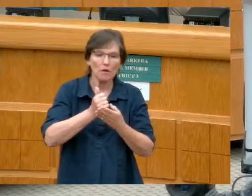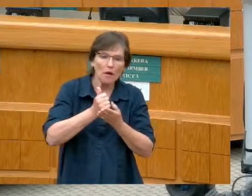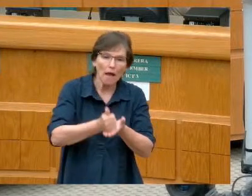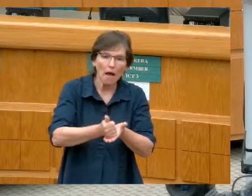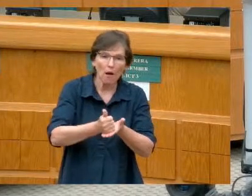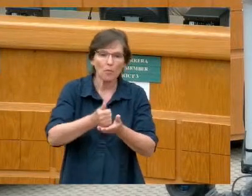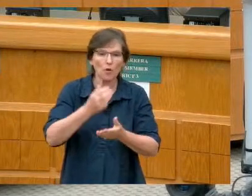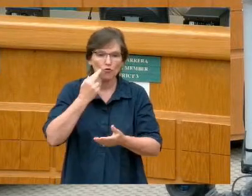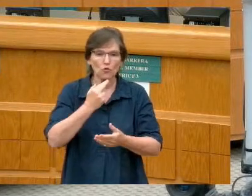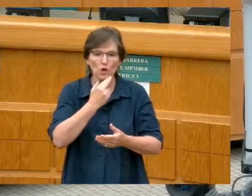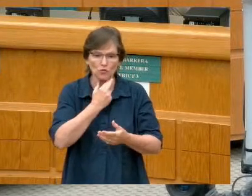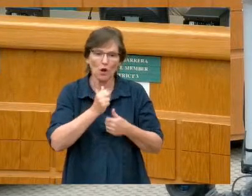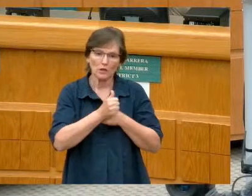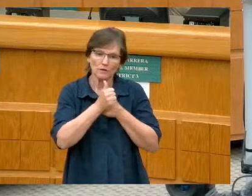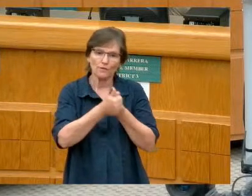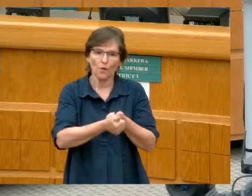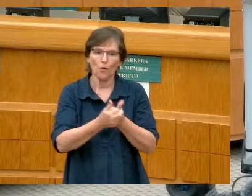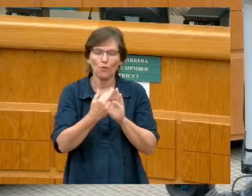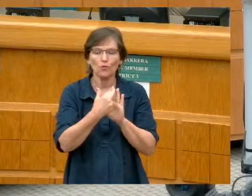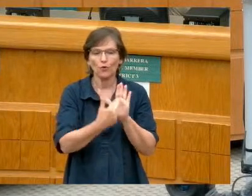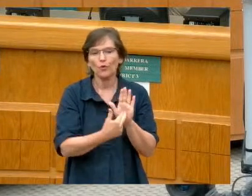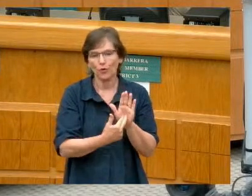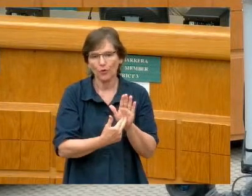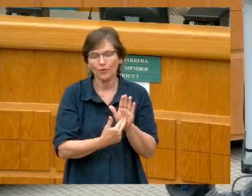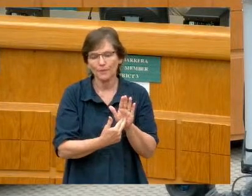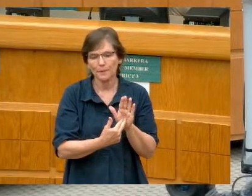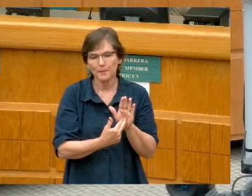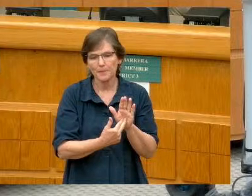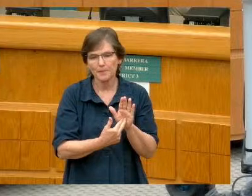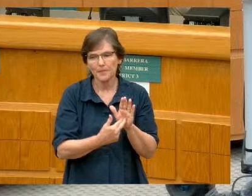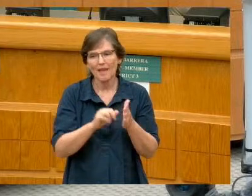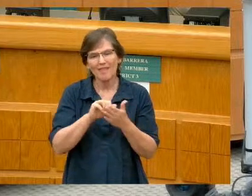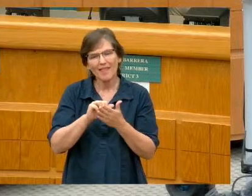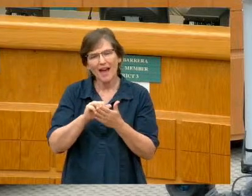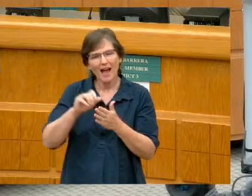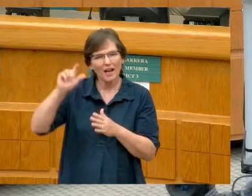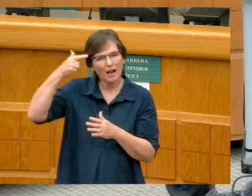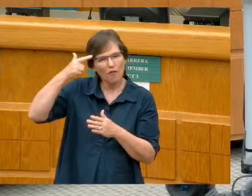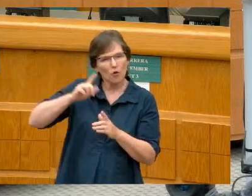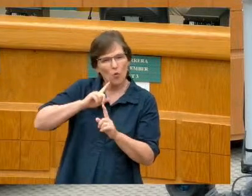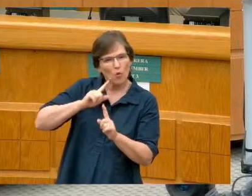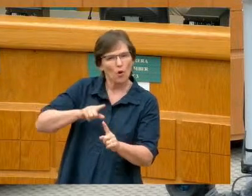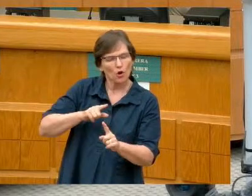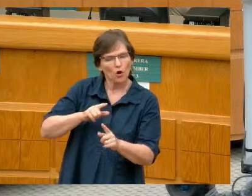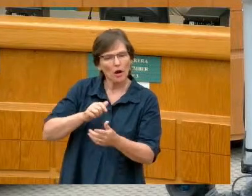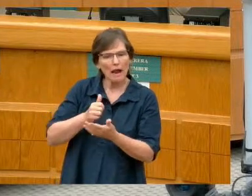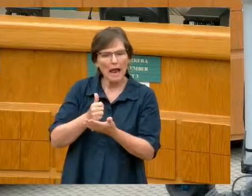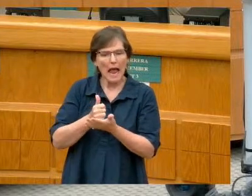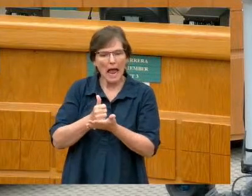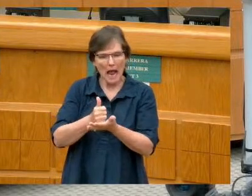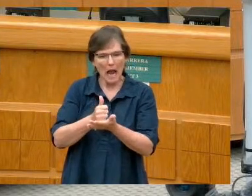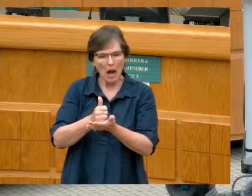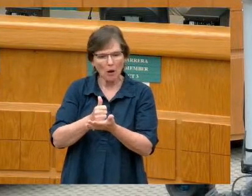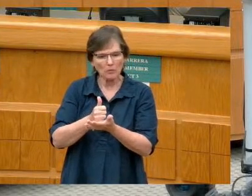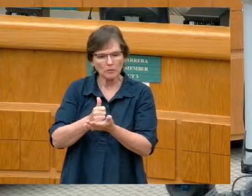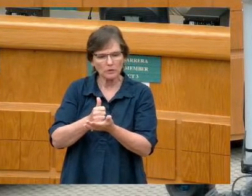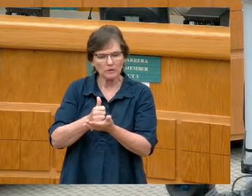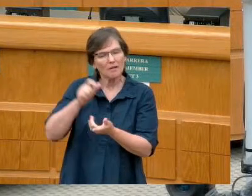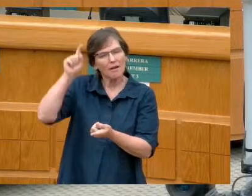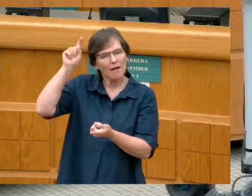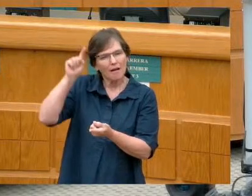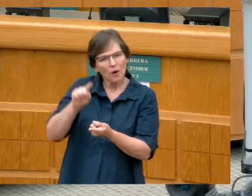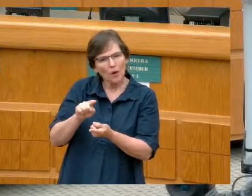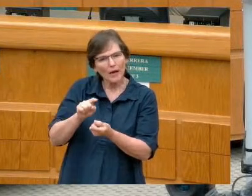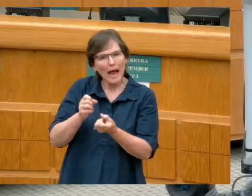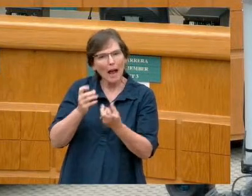these restaurants get into compliance. The order helps to reduce, the amount of persons that one can come in contact